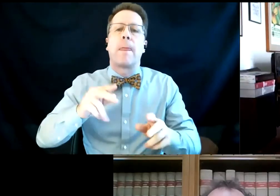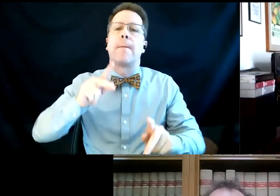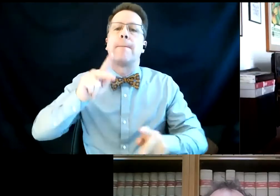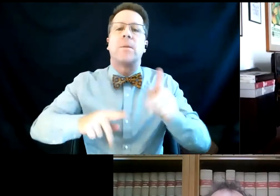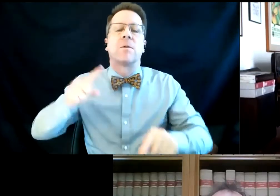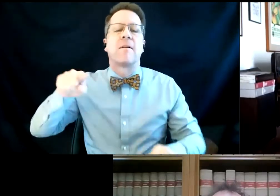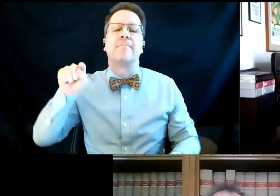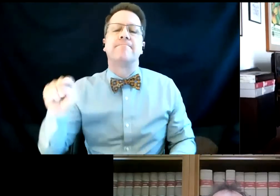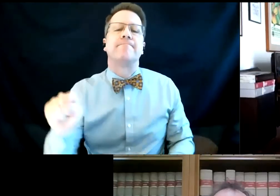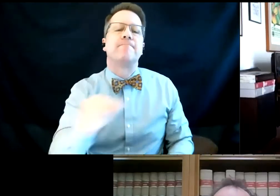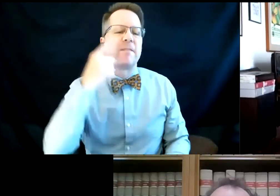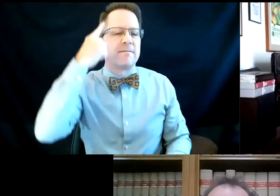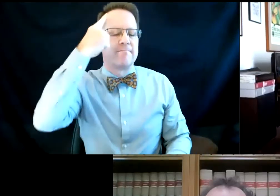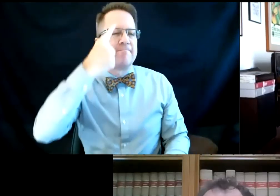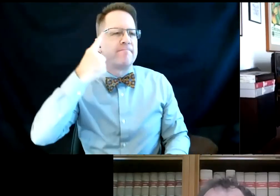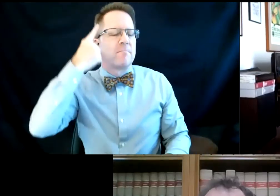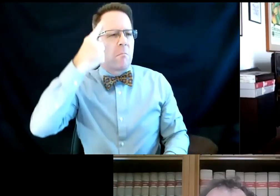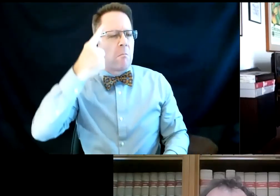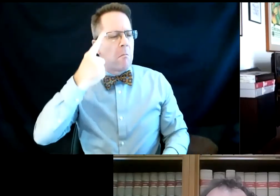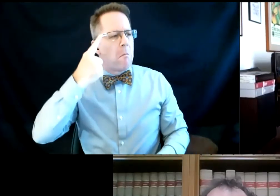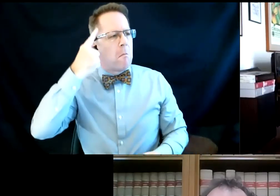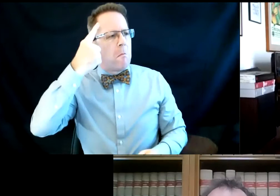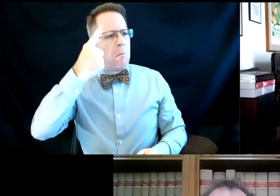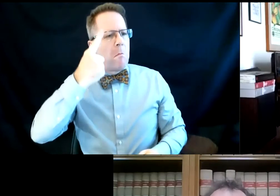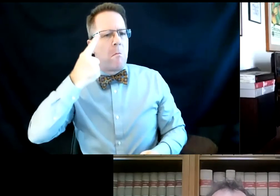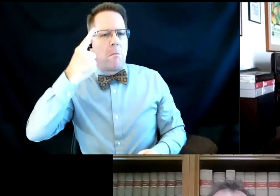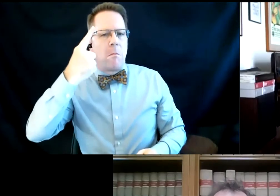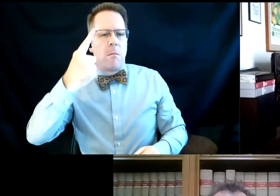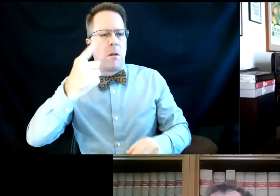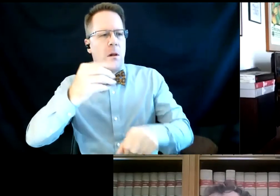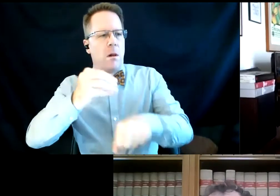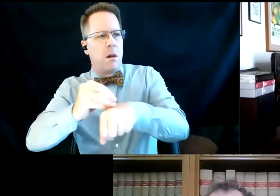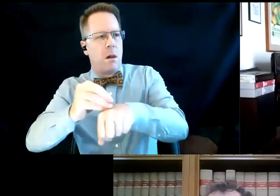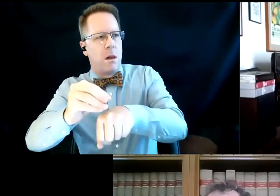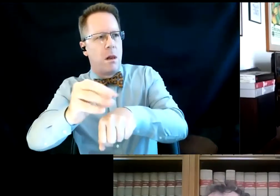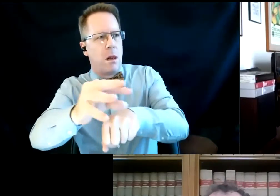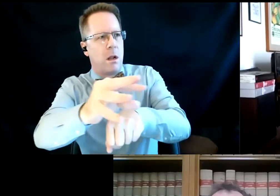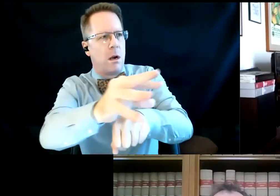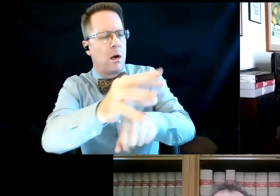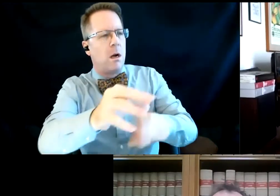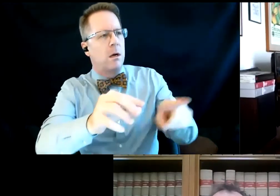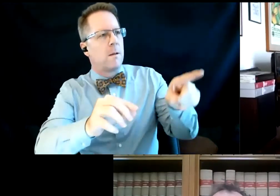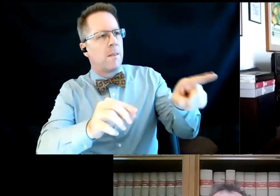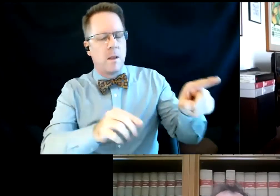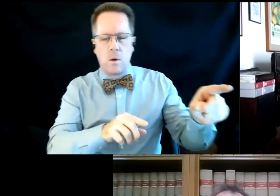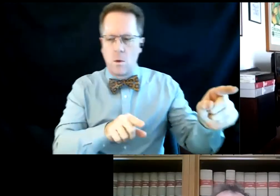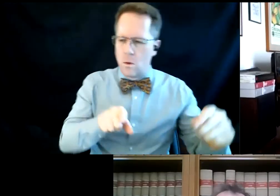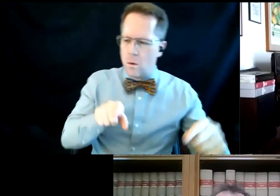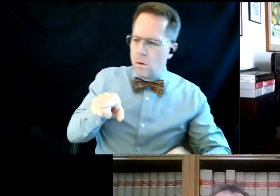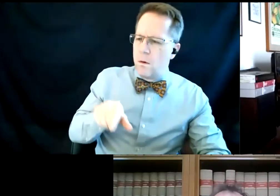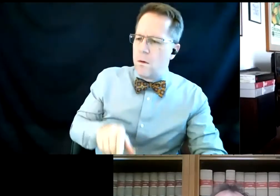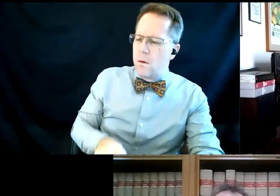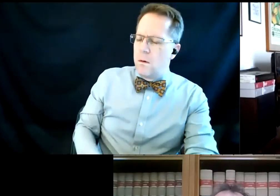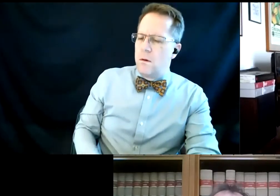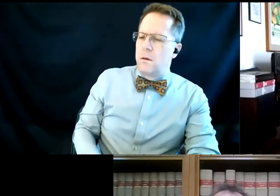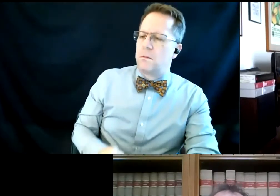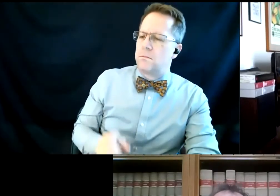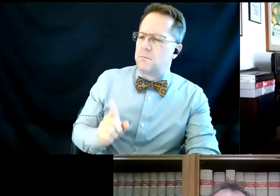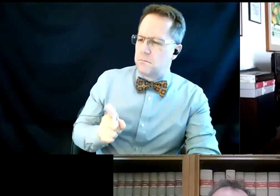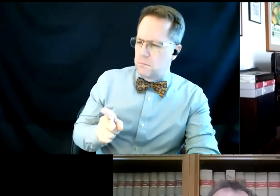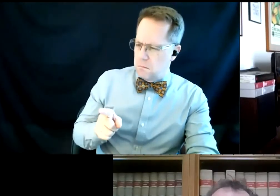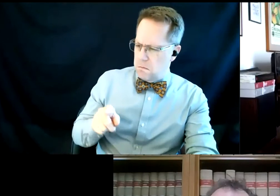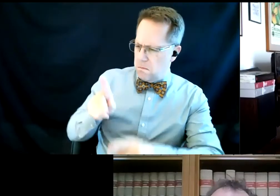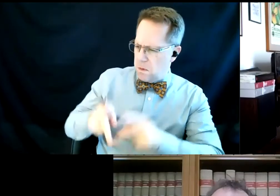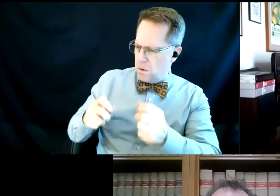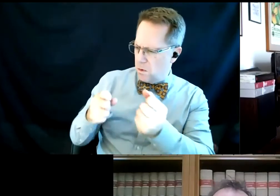made was it possible to win that case in the Supreme Court. So I think we have to continue the integrated advocacy that we do,